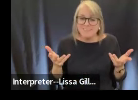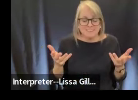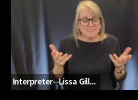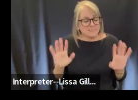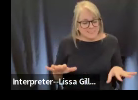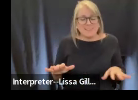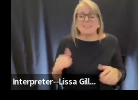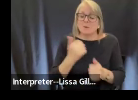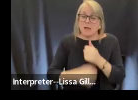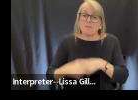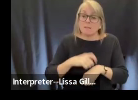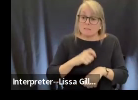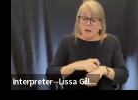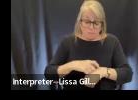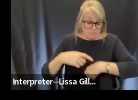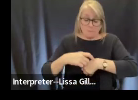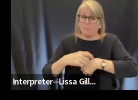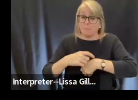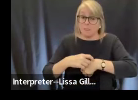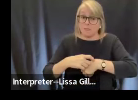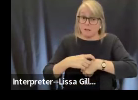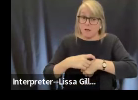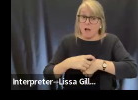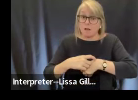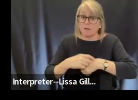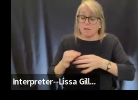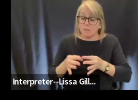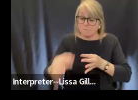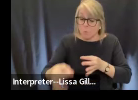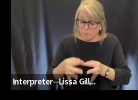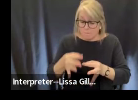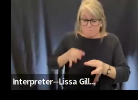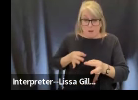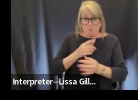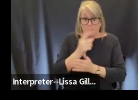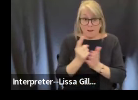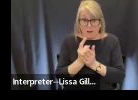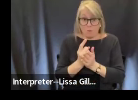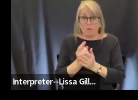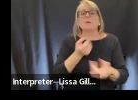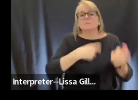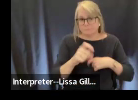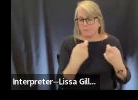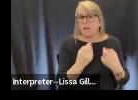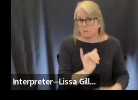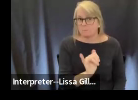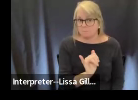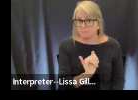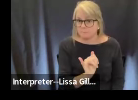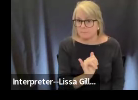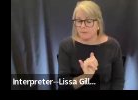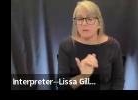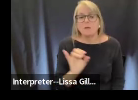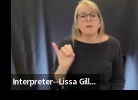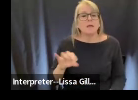is a change of our clocks to go ahead and change those 9-volt batteries as well. But if it is time to update that smoke